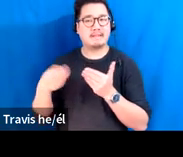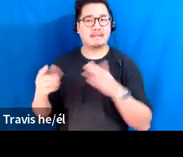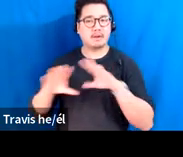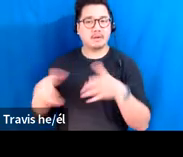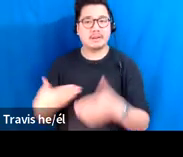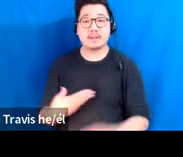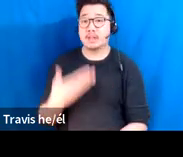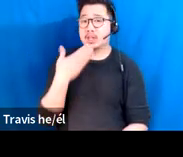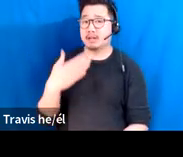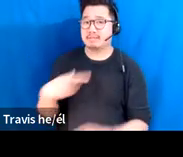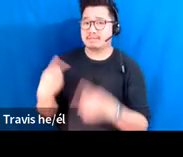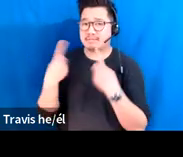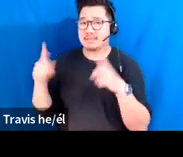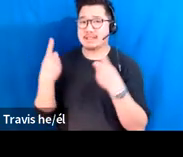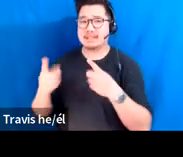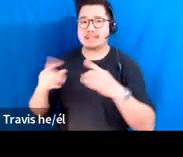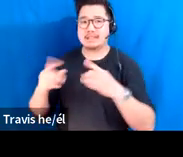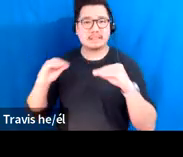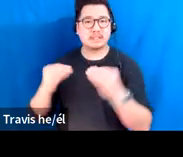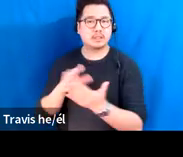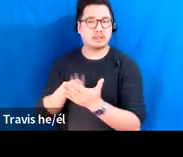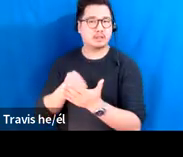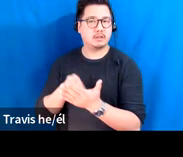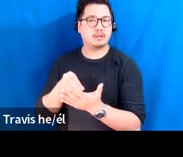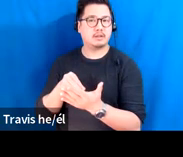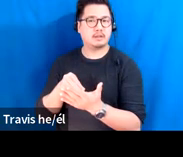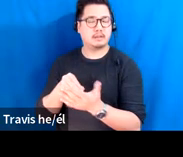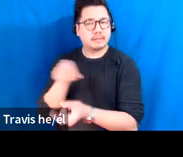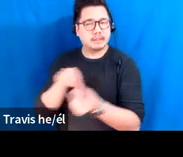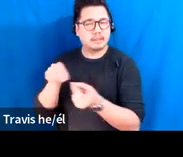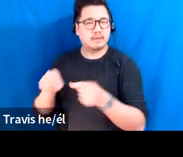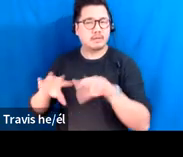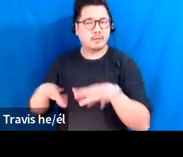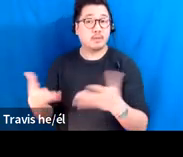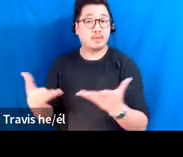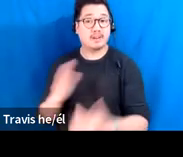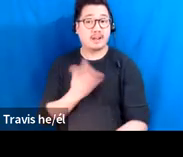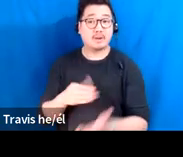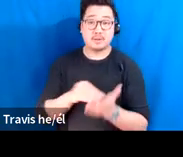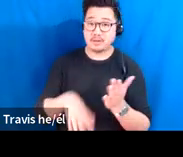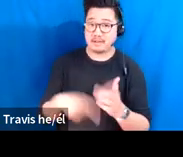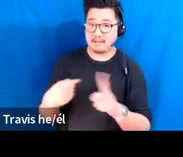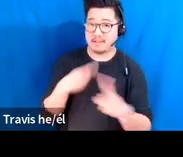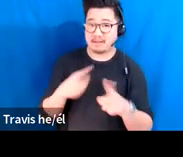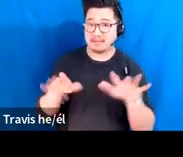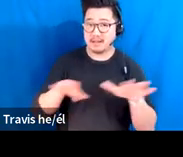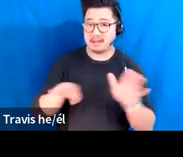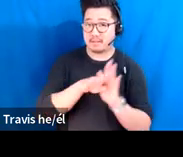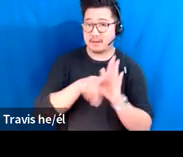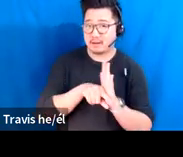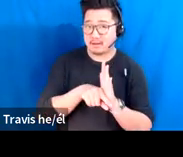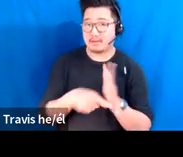effective teaching and learning with a specific focus on our students from diverse backgrounds